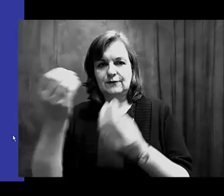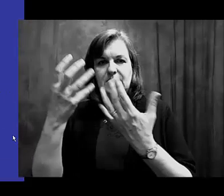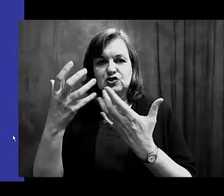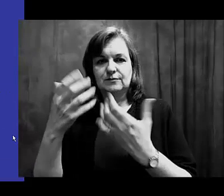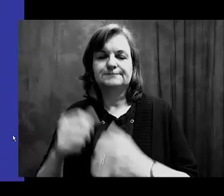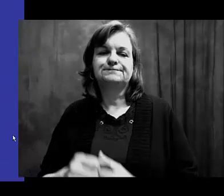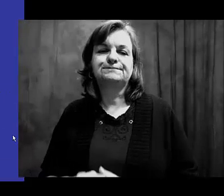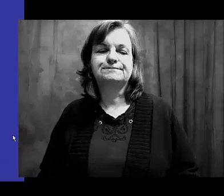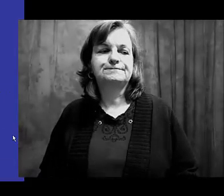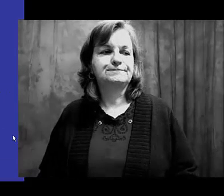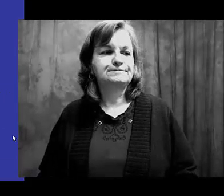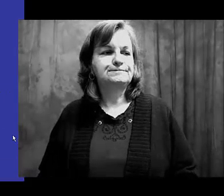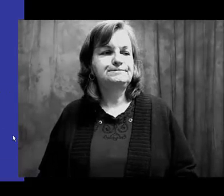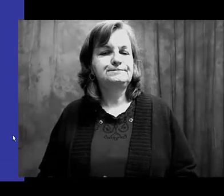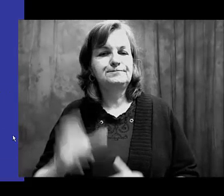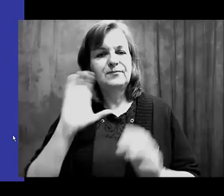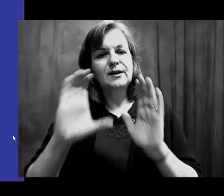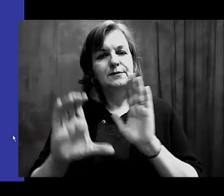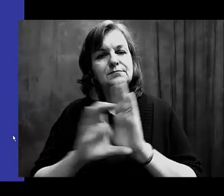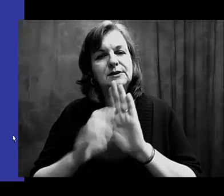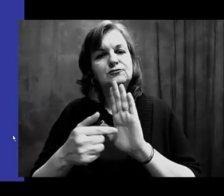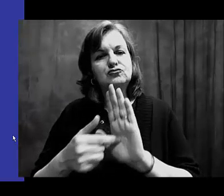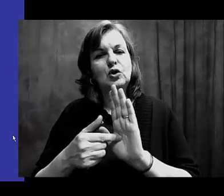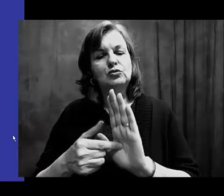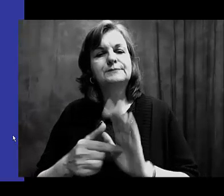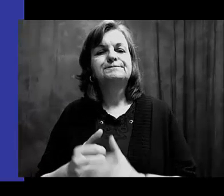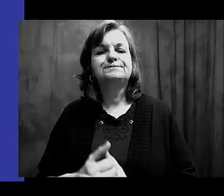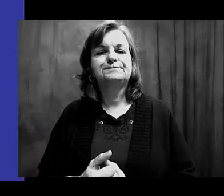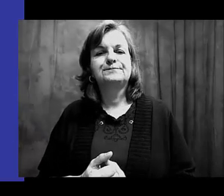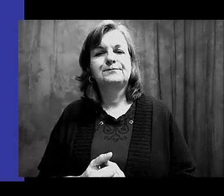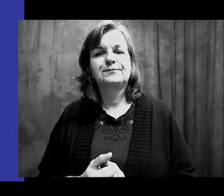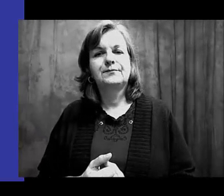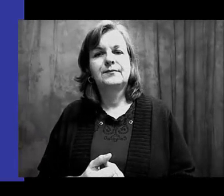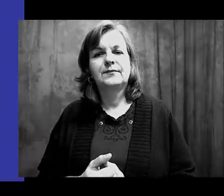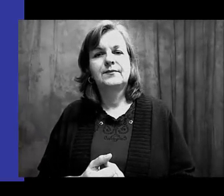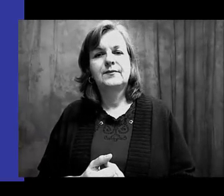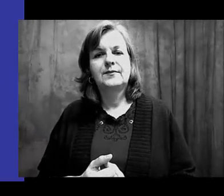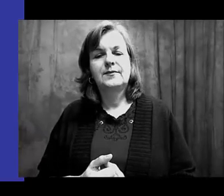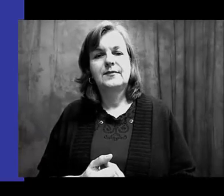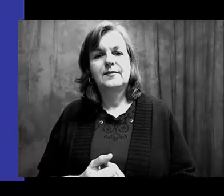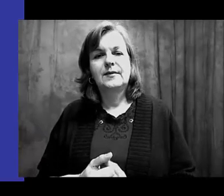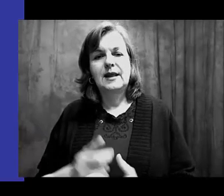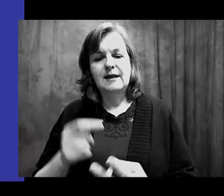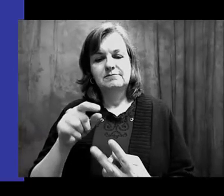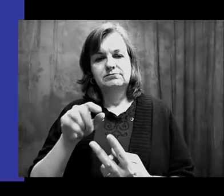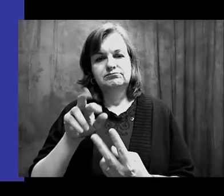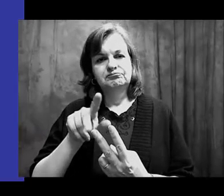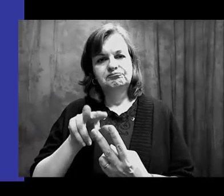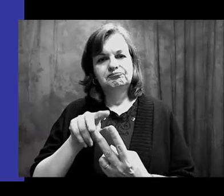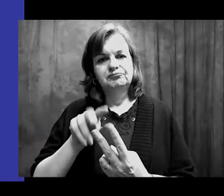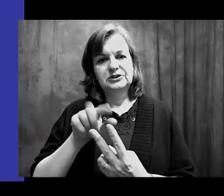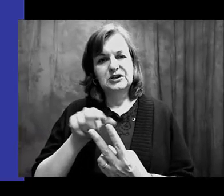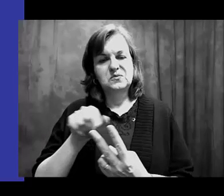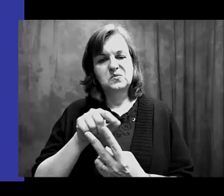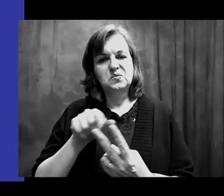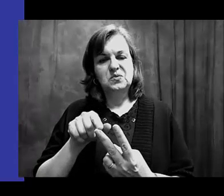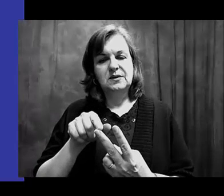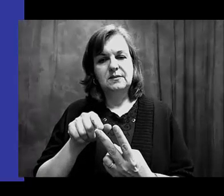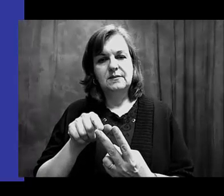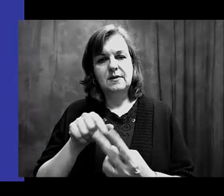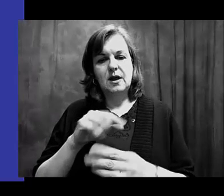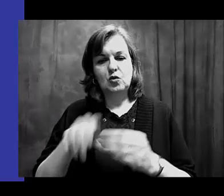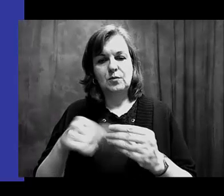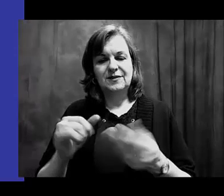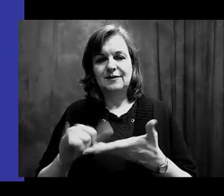So this is demonstrating crossing over to you. We've got this pair of replicated chromosomes known